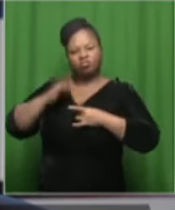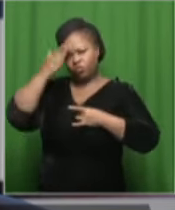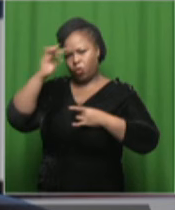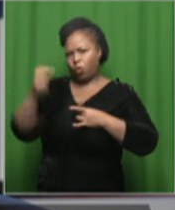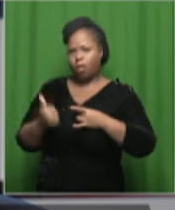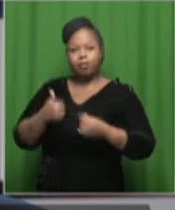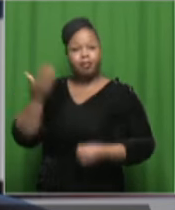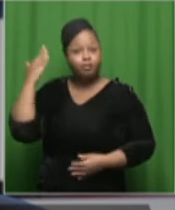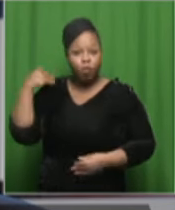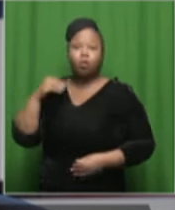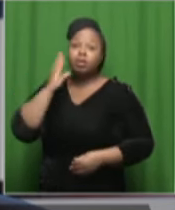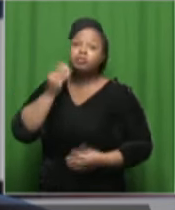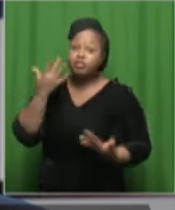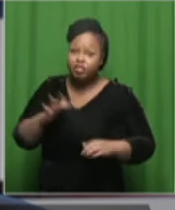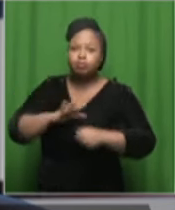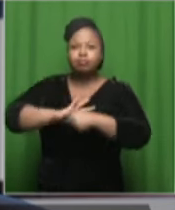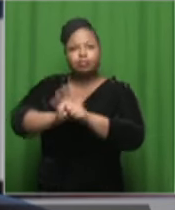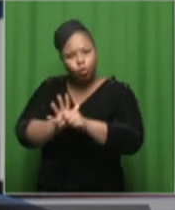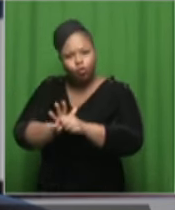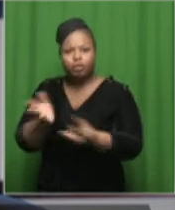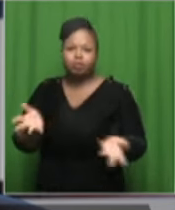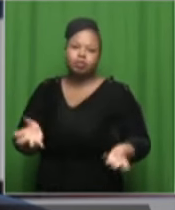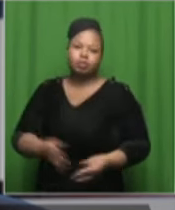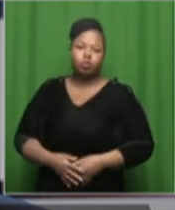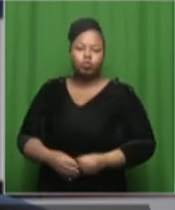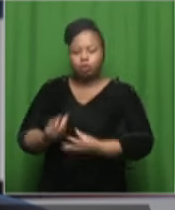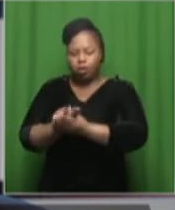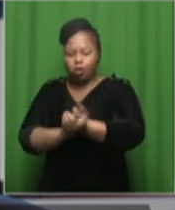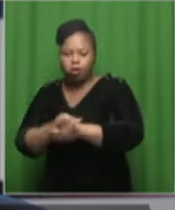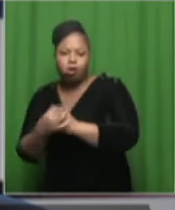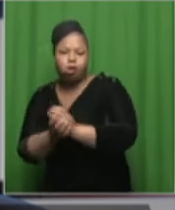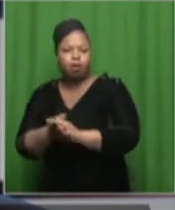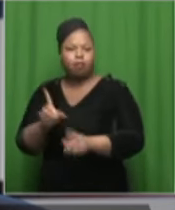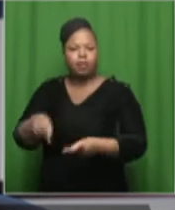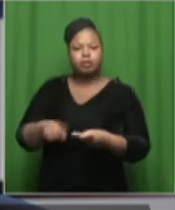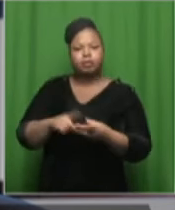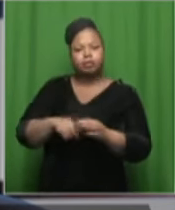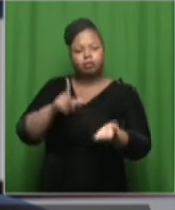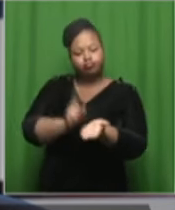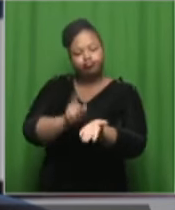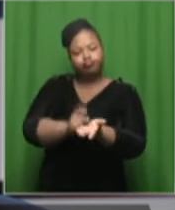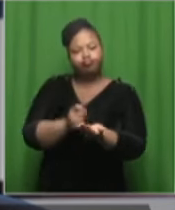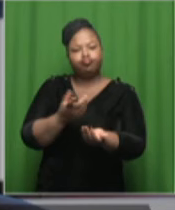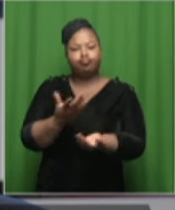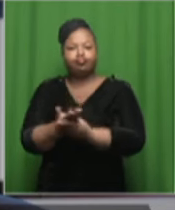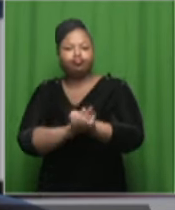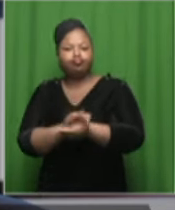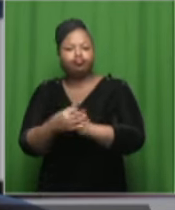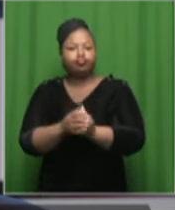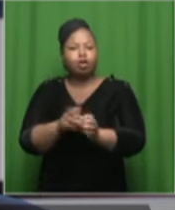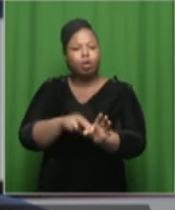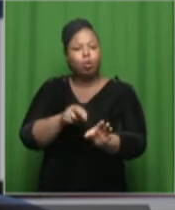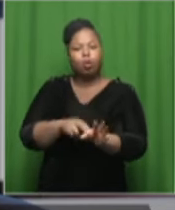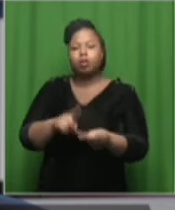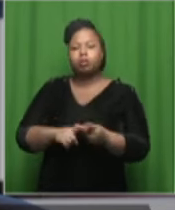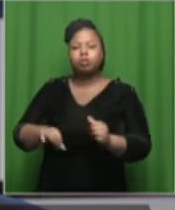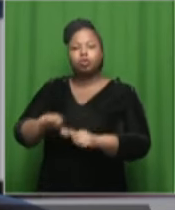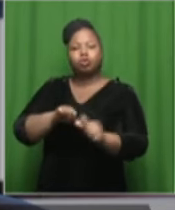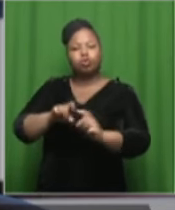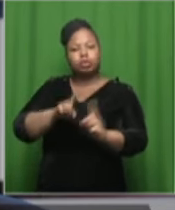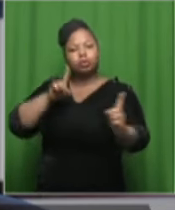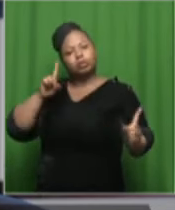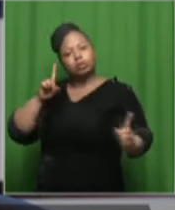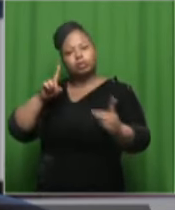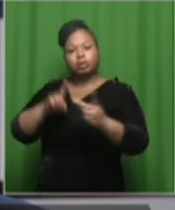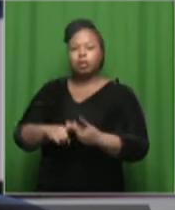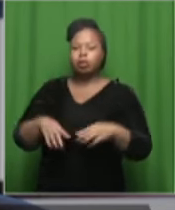had it drummed into our brains about, hand washing, alcohol hand rub, social distancing, staying at home if you